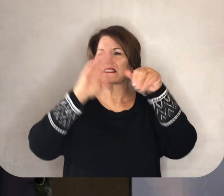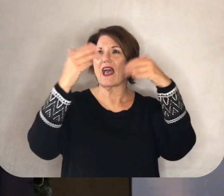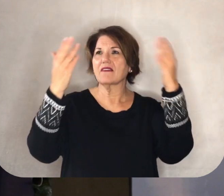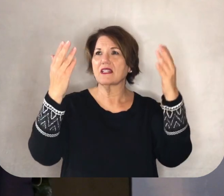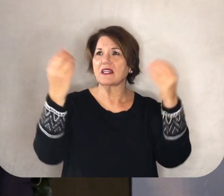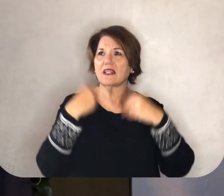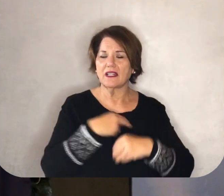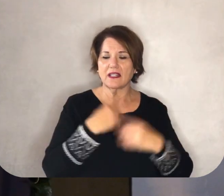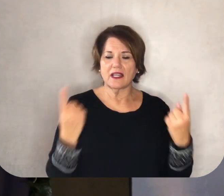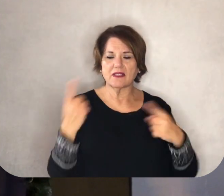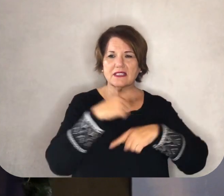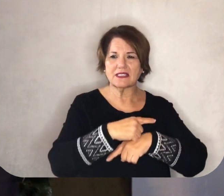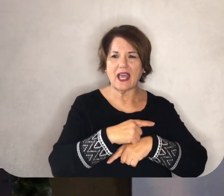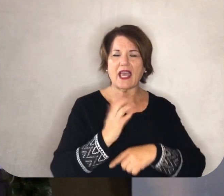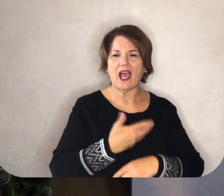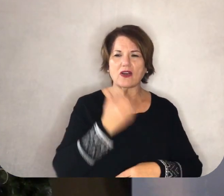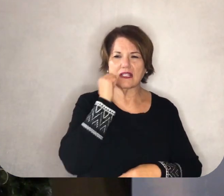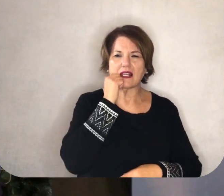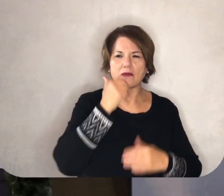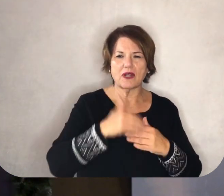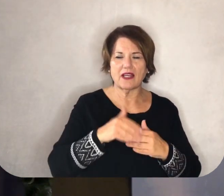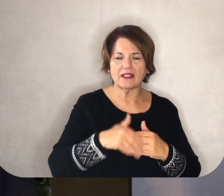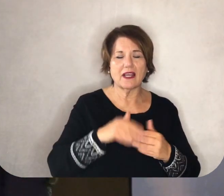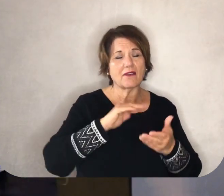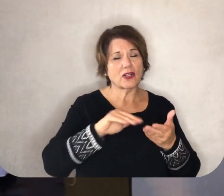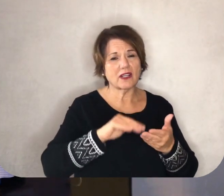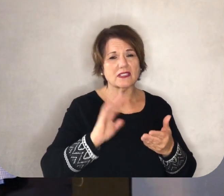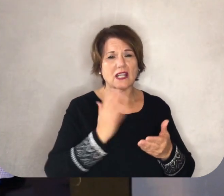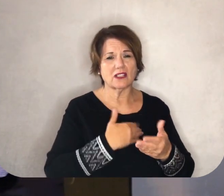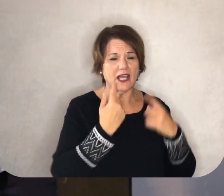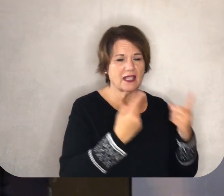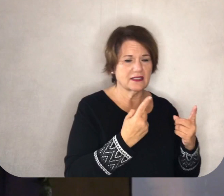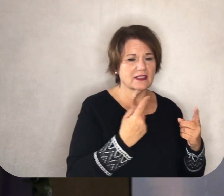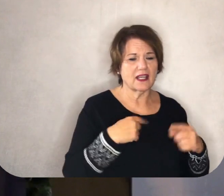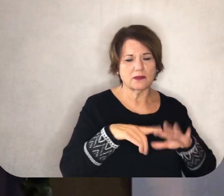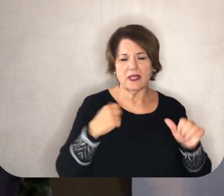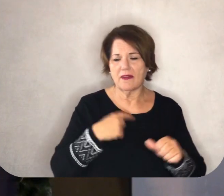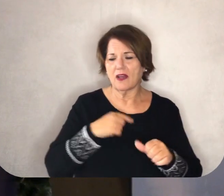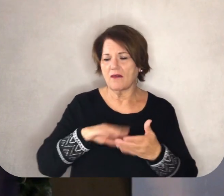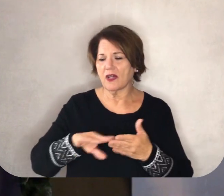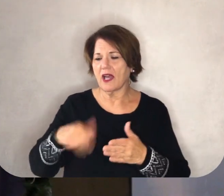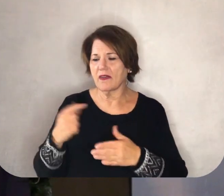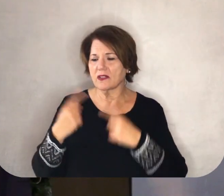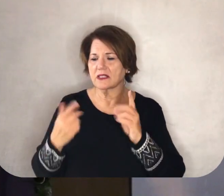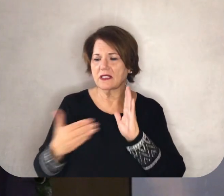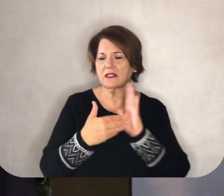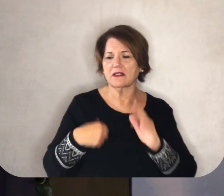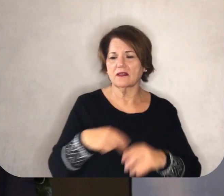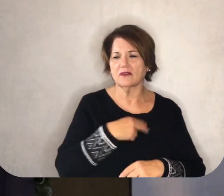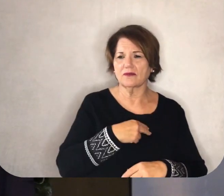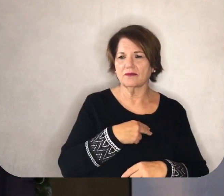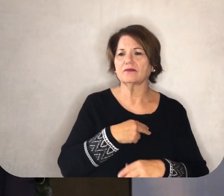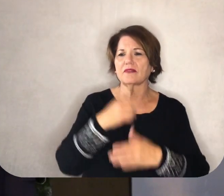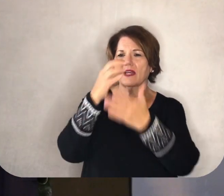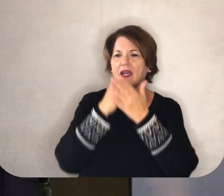is in heaven. Give us this day our daily bread, and forgive us our debts, as we forgive our debtors. And lead